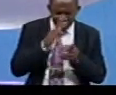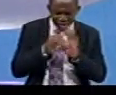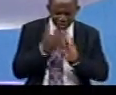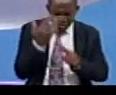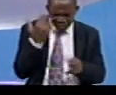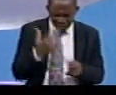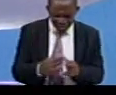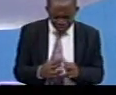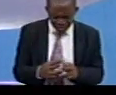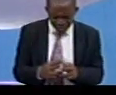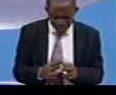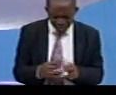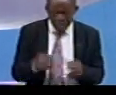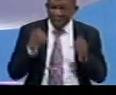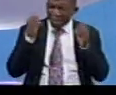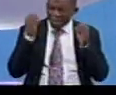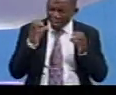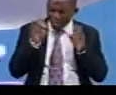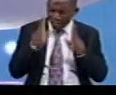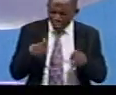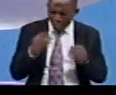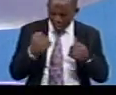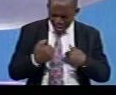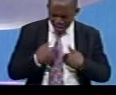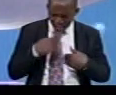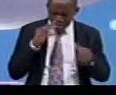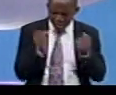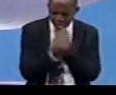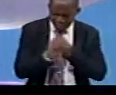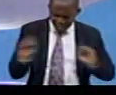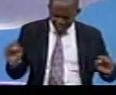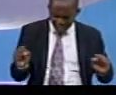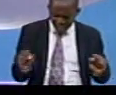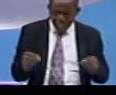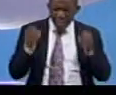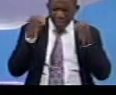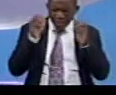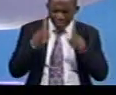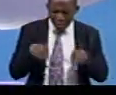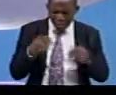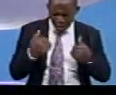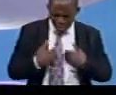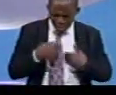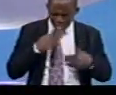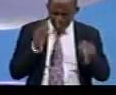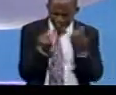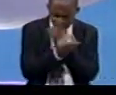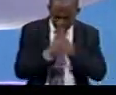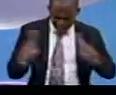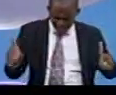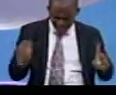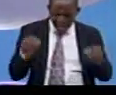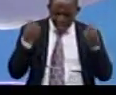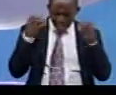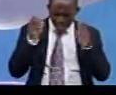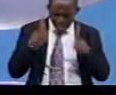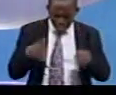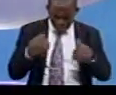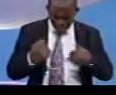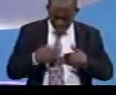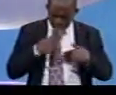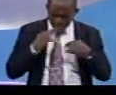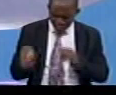name. Many souls have been saved. Many have been delivered. Many have been set free.